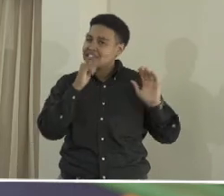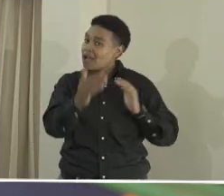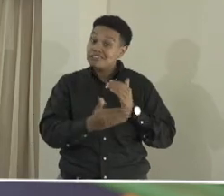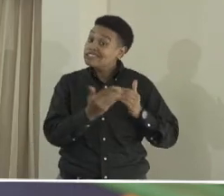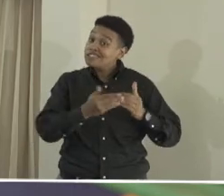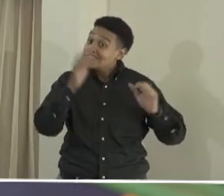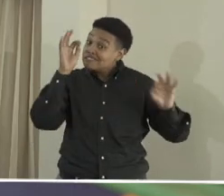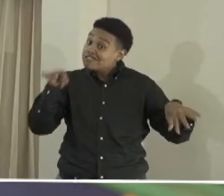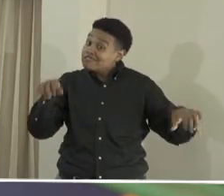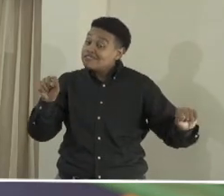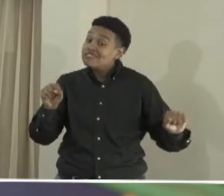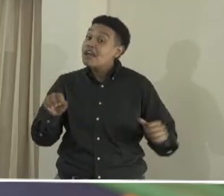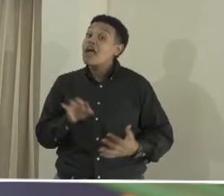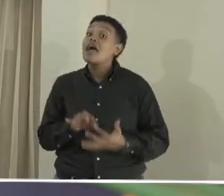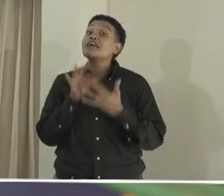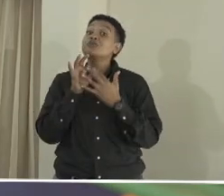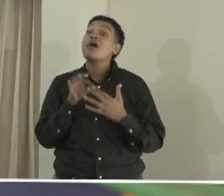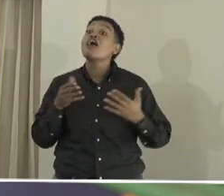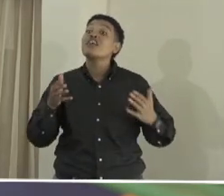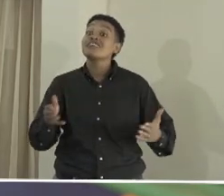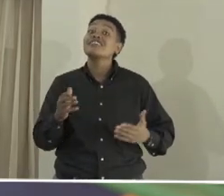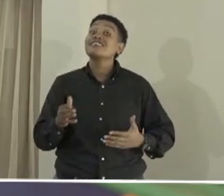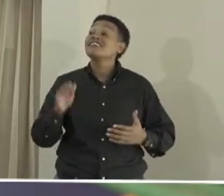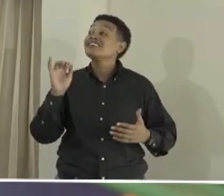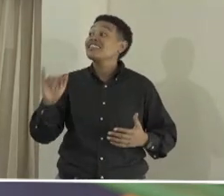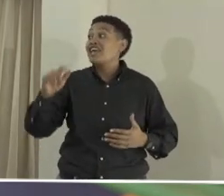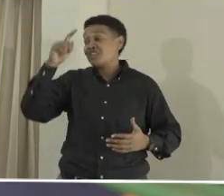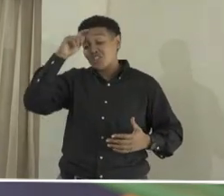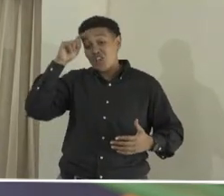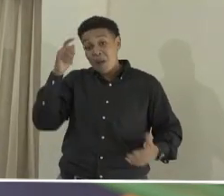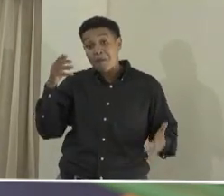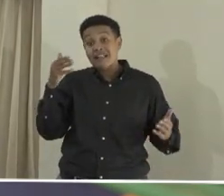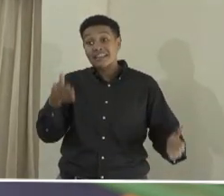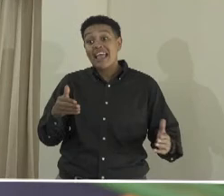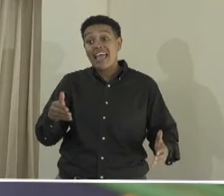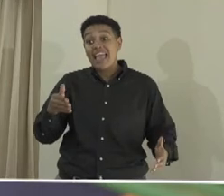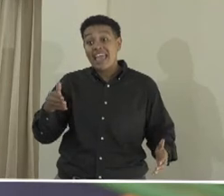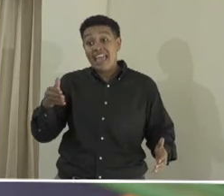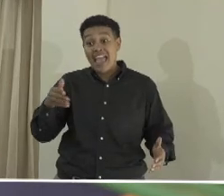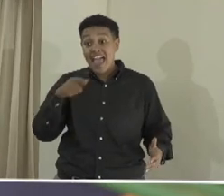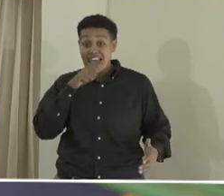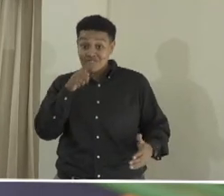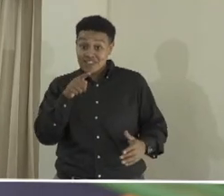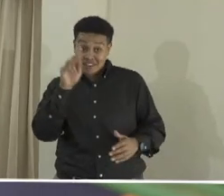one, especially that summer is here and the silly season is nigh.